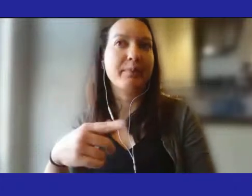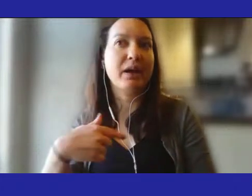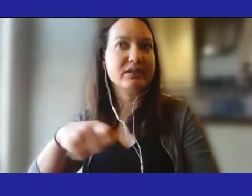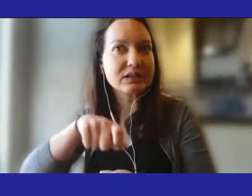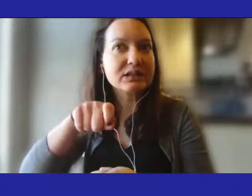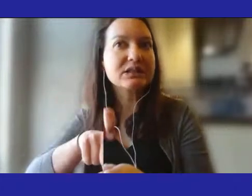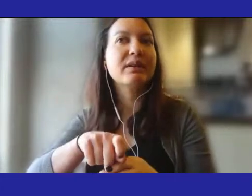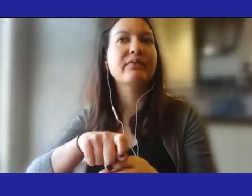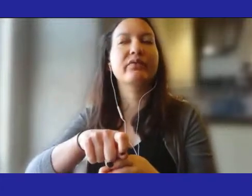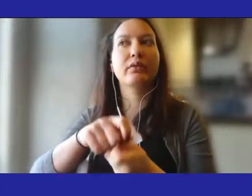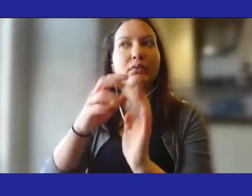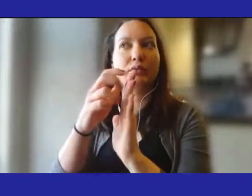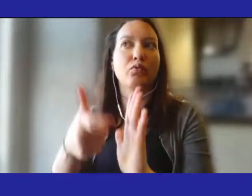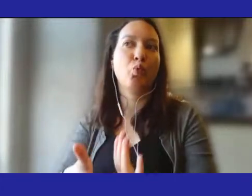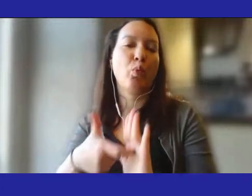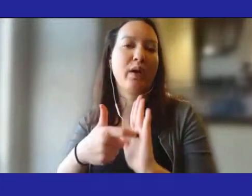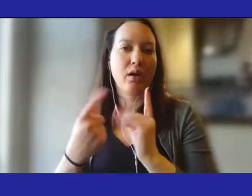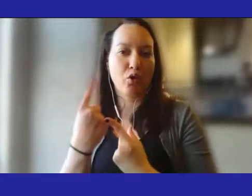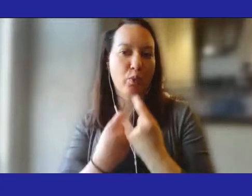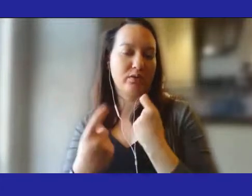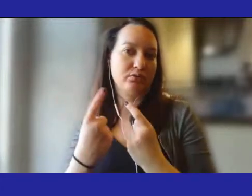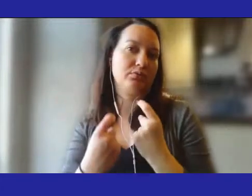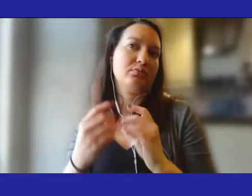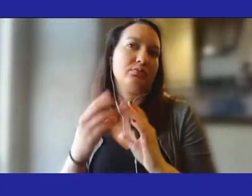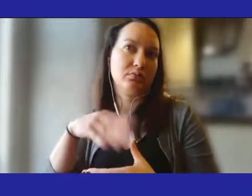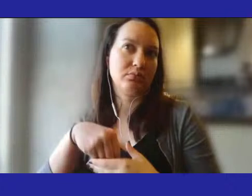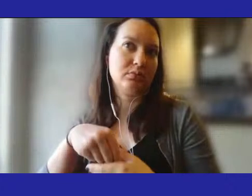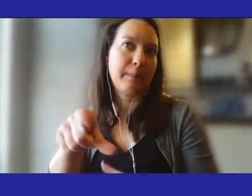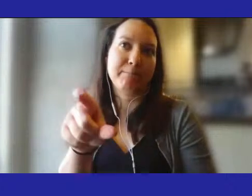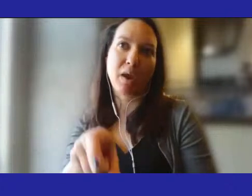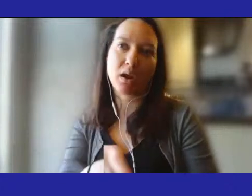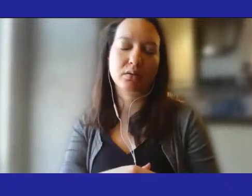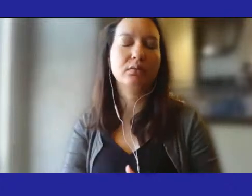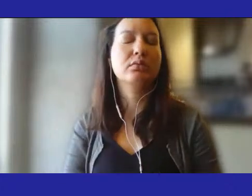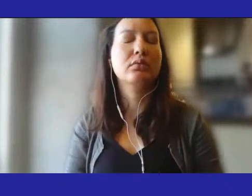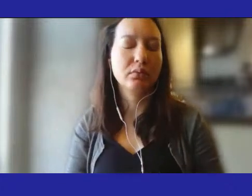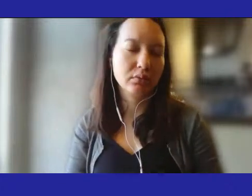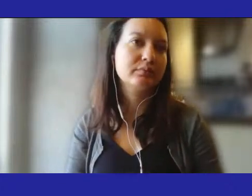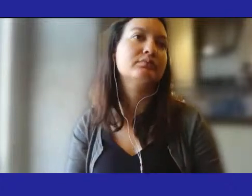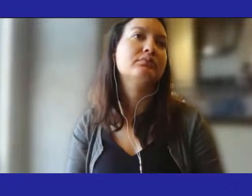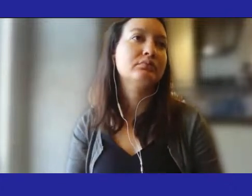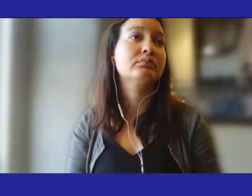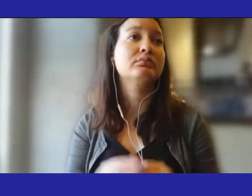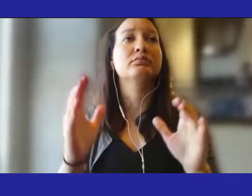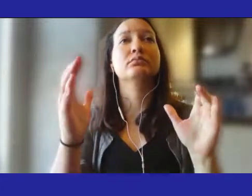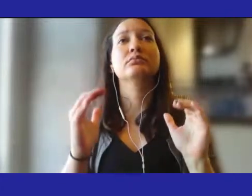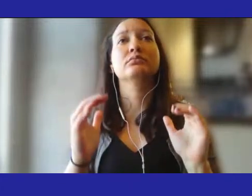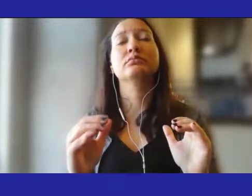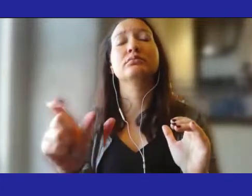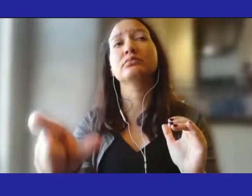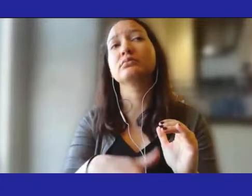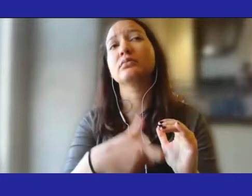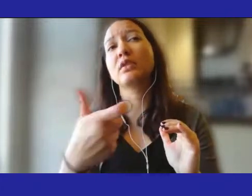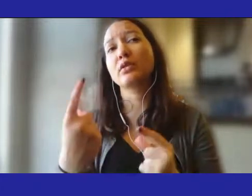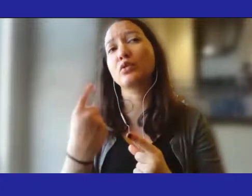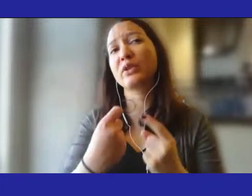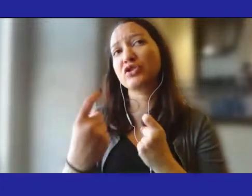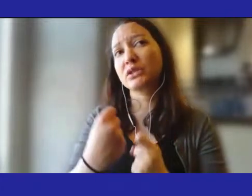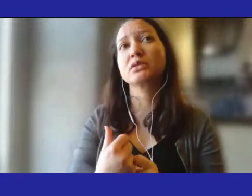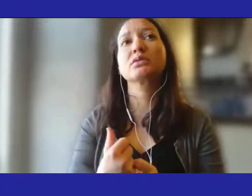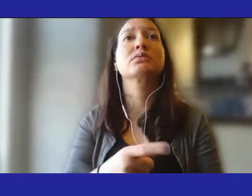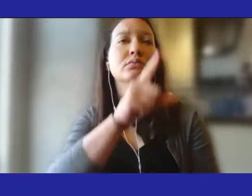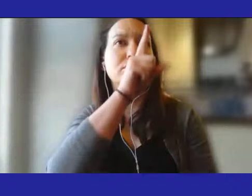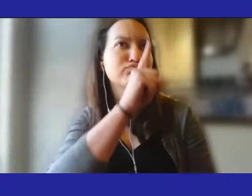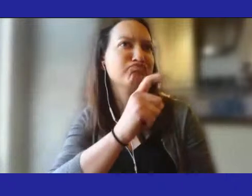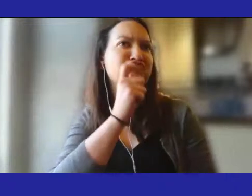of questions that has to be included. And then there's other questions that really don't need to